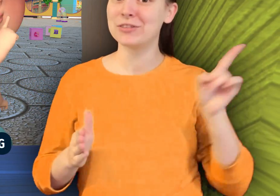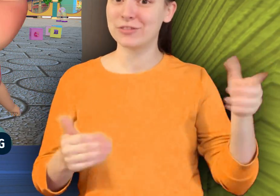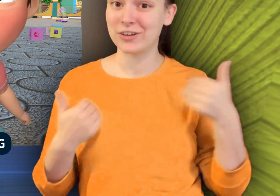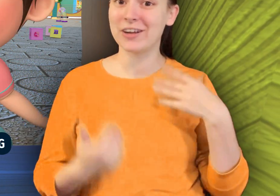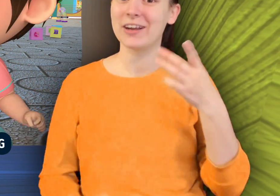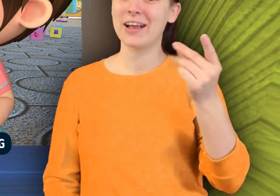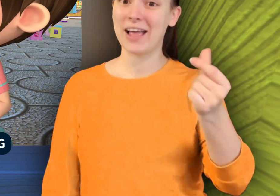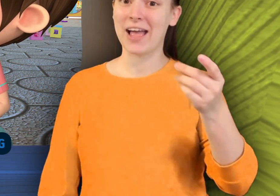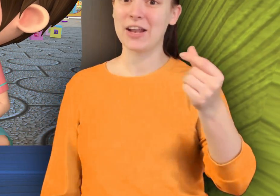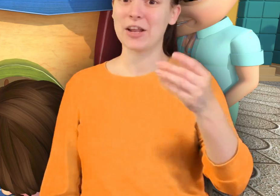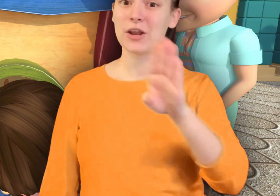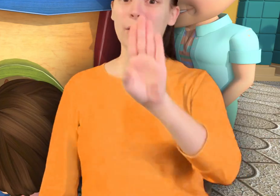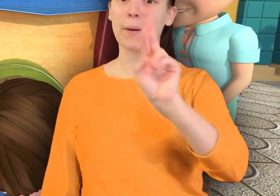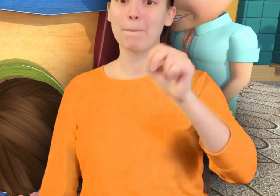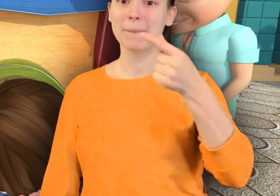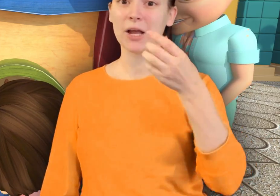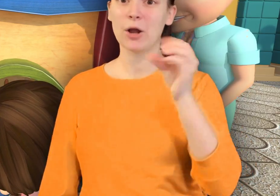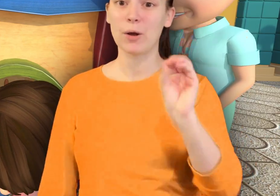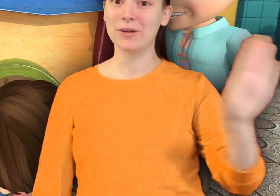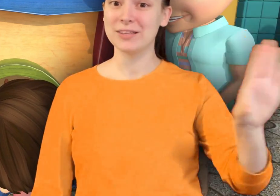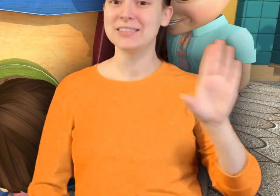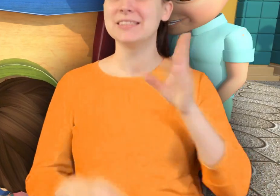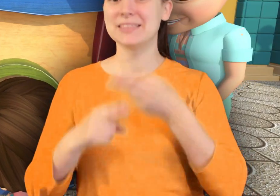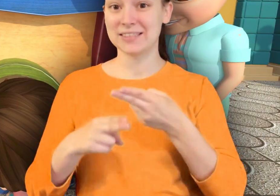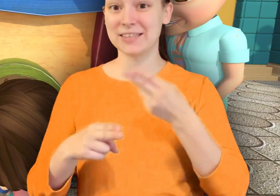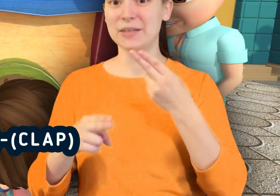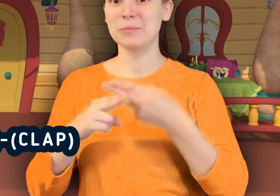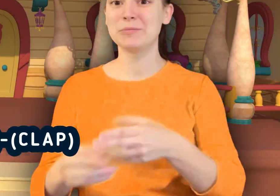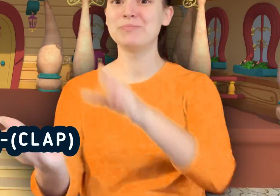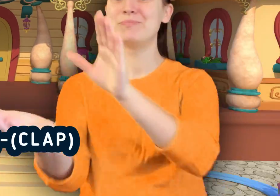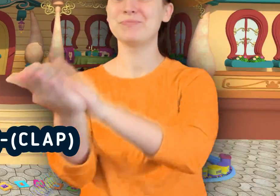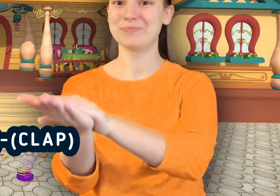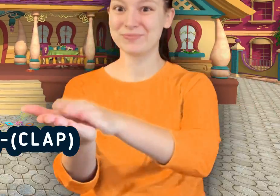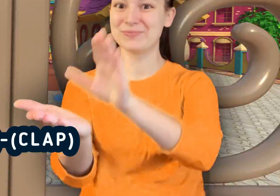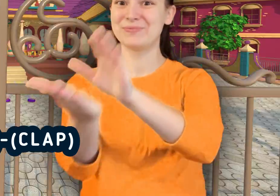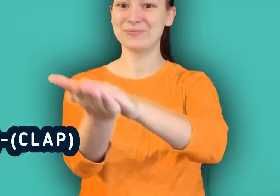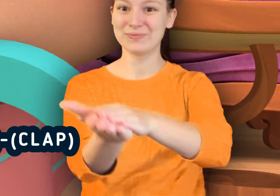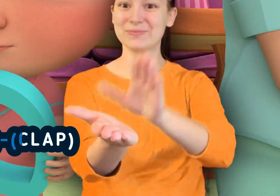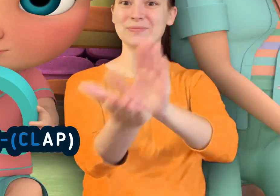there was a farmer who had a dog and Bingo was his